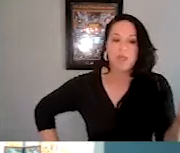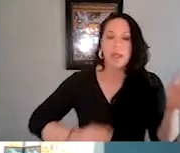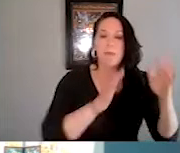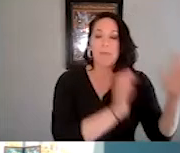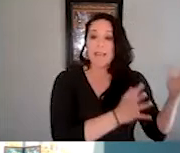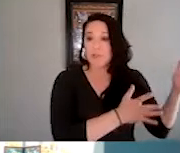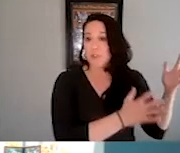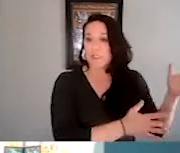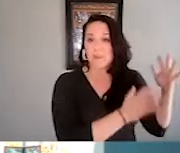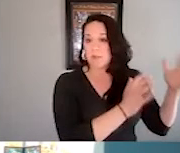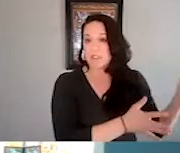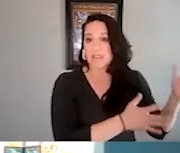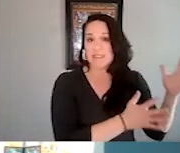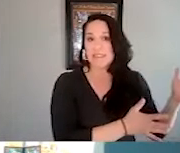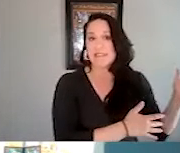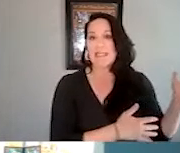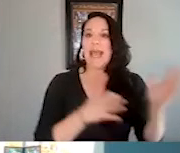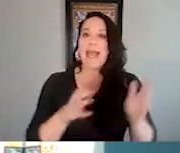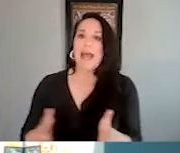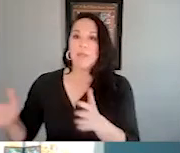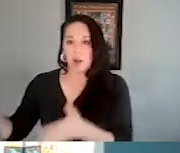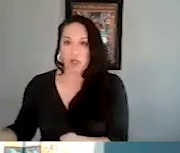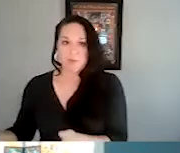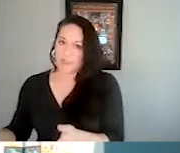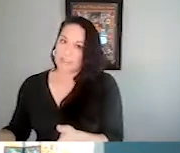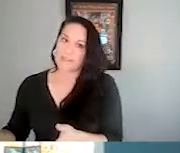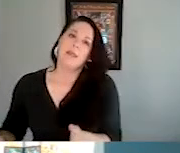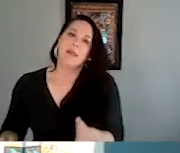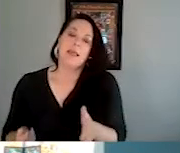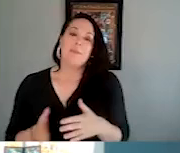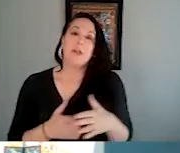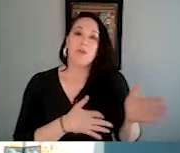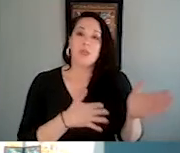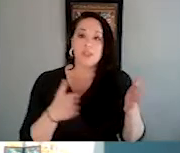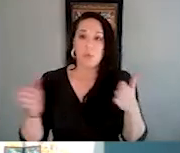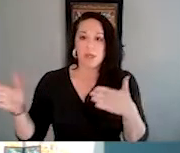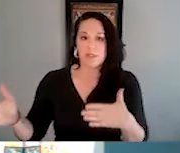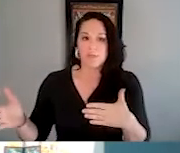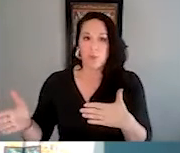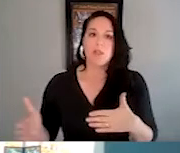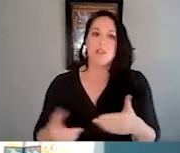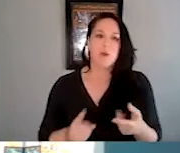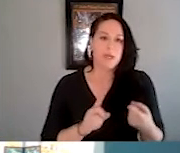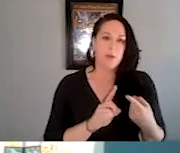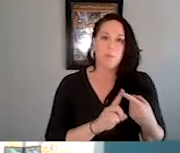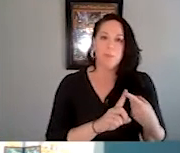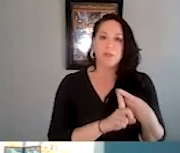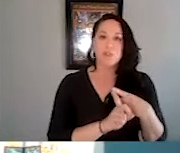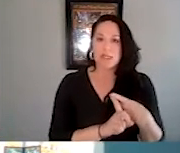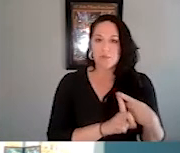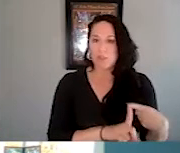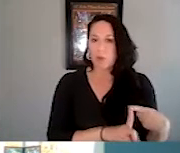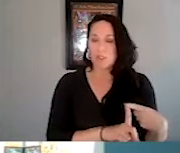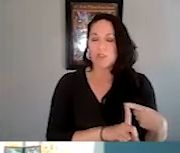How do we make those two things we see in Wisconsin and Tennessee happen in our communities? And I'm going to go through each one of these more. But